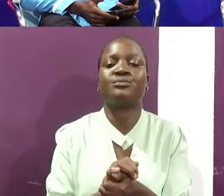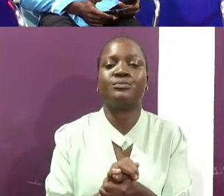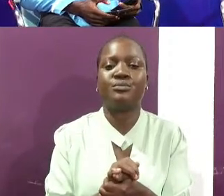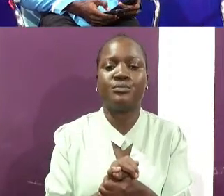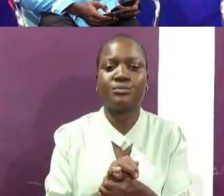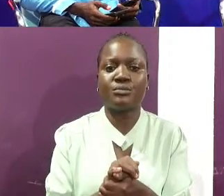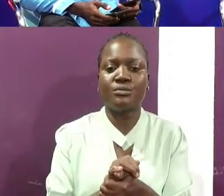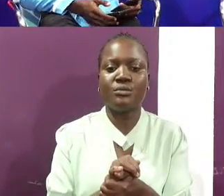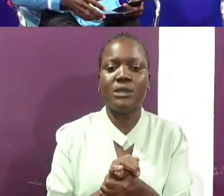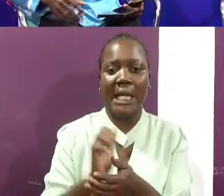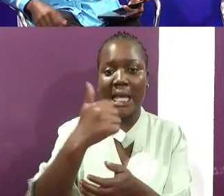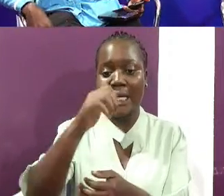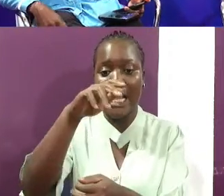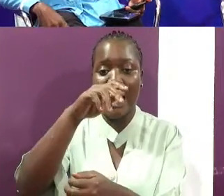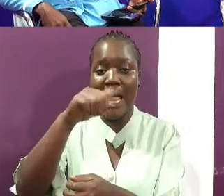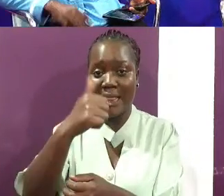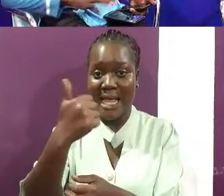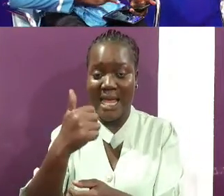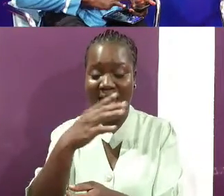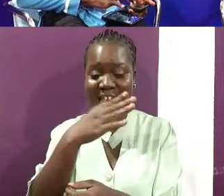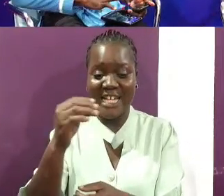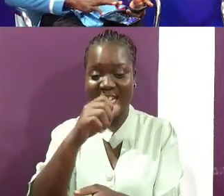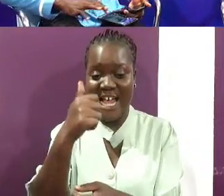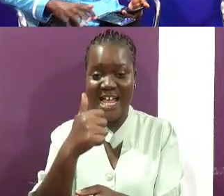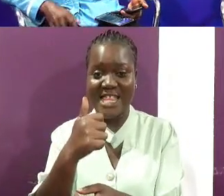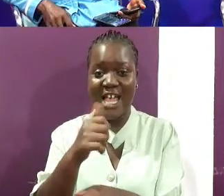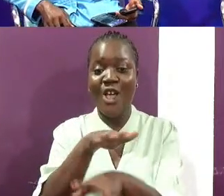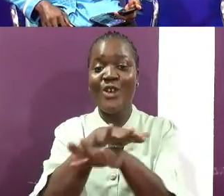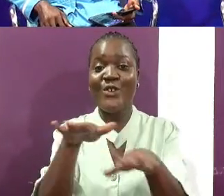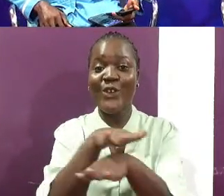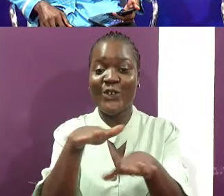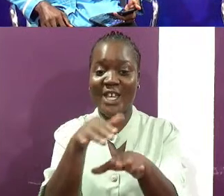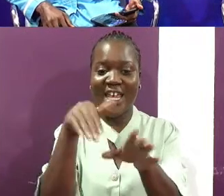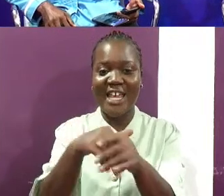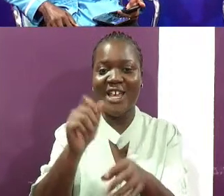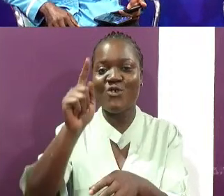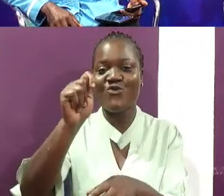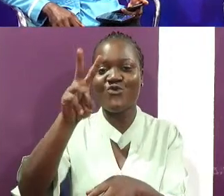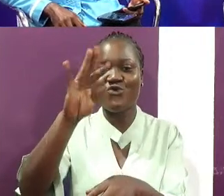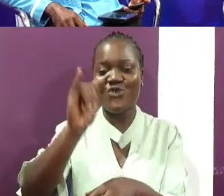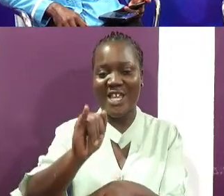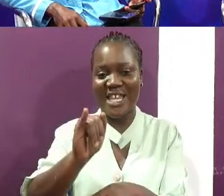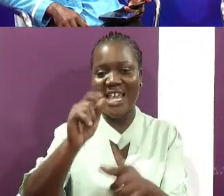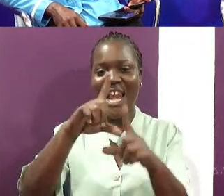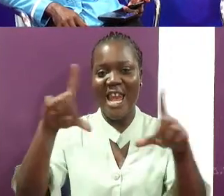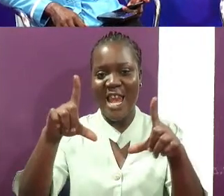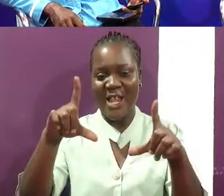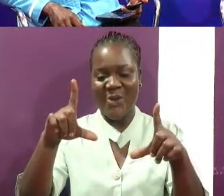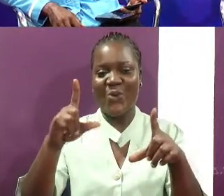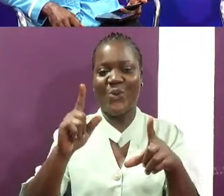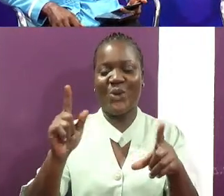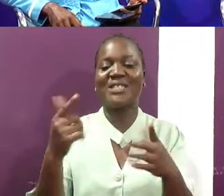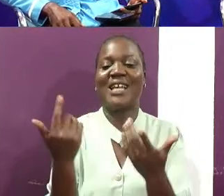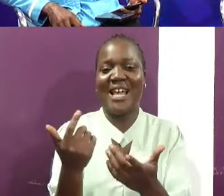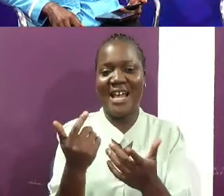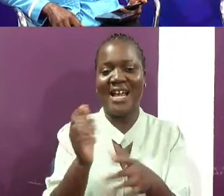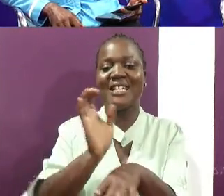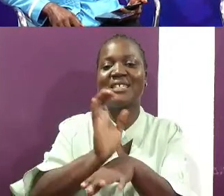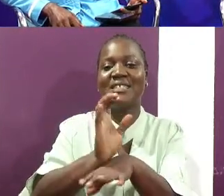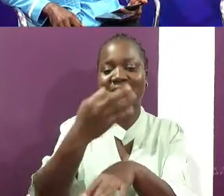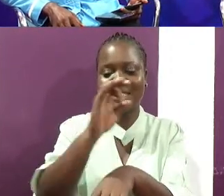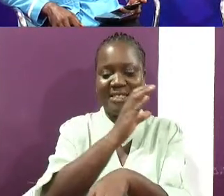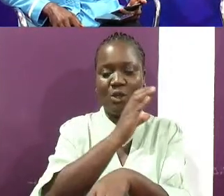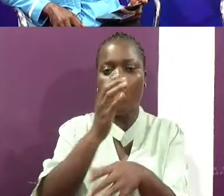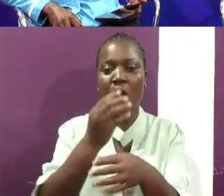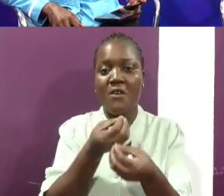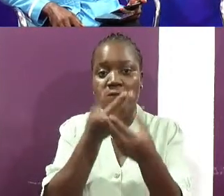afi anya no be ka che me say me ba me nka and the thing say yes stream live so I was hwehwe Church of Christ